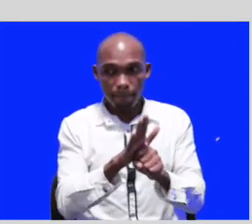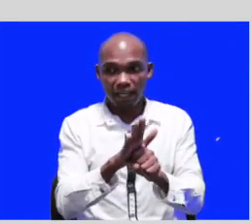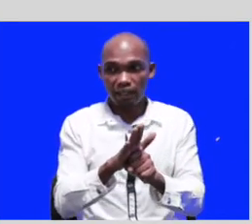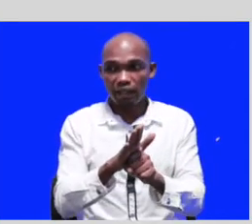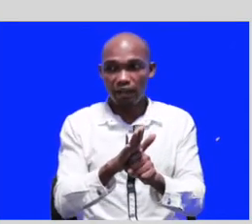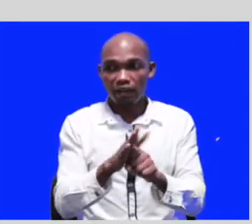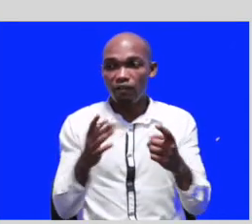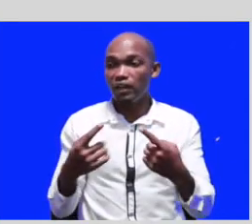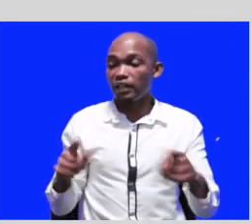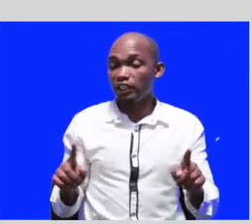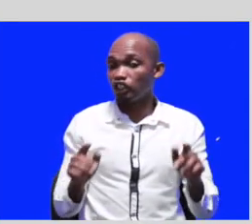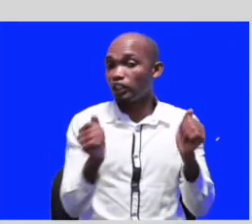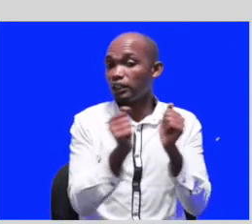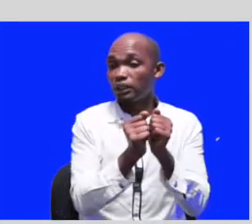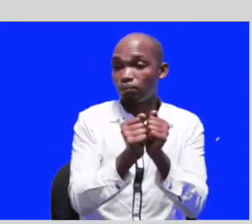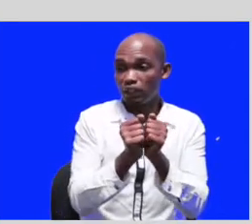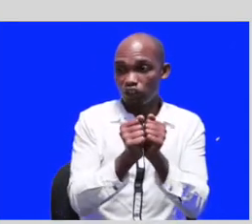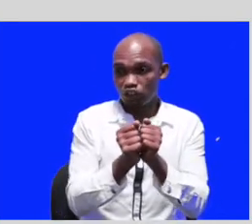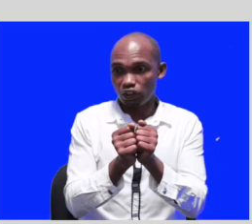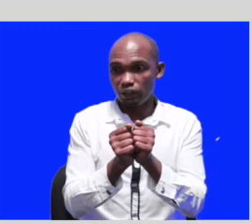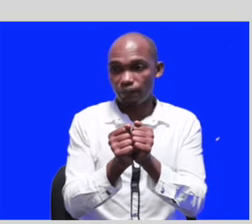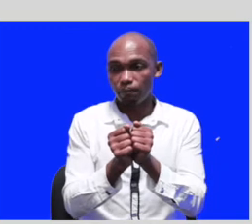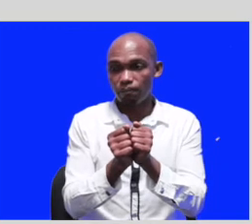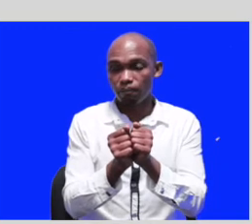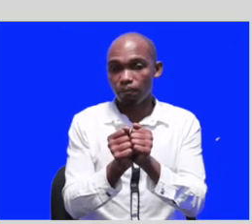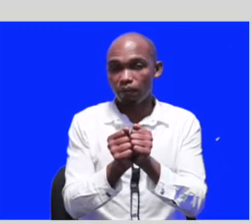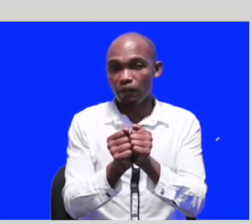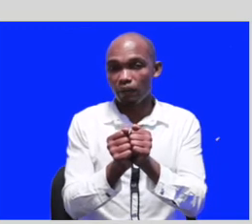species. Variations are passed from parents to their offspring.